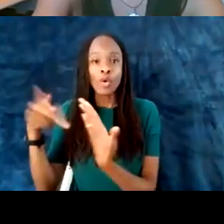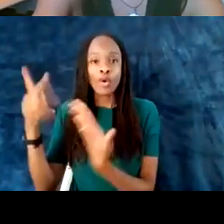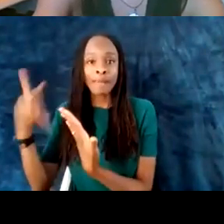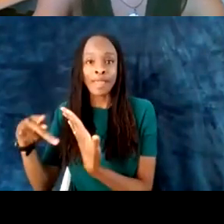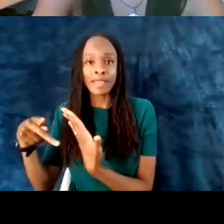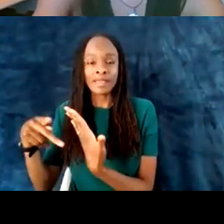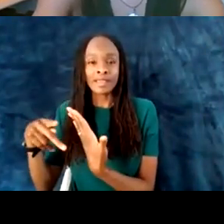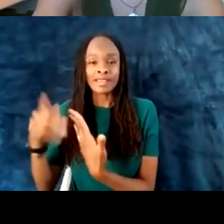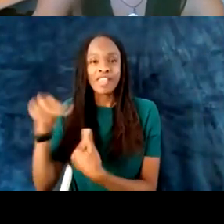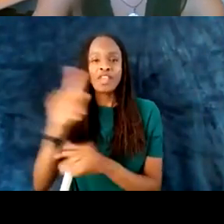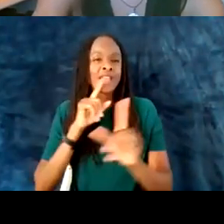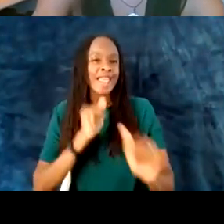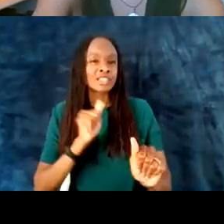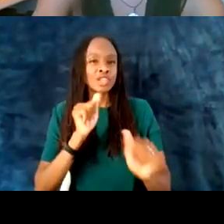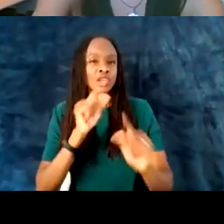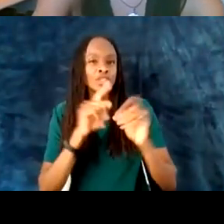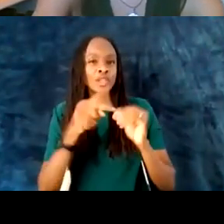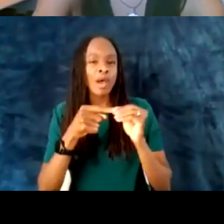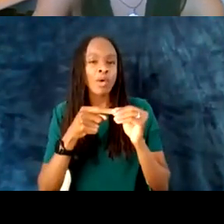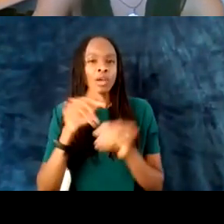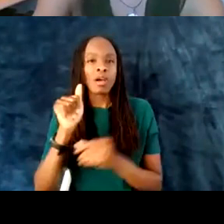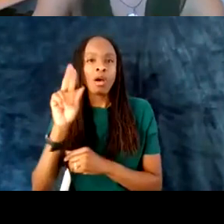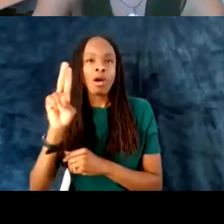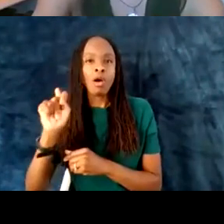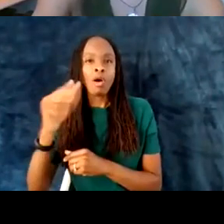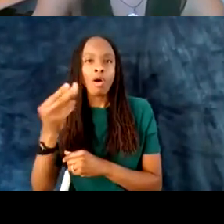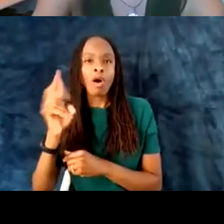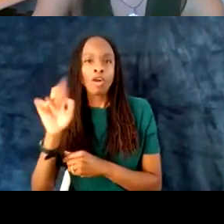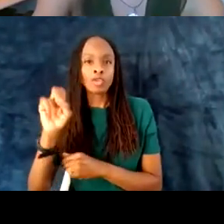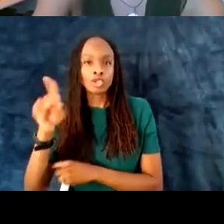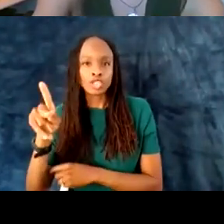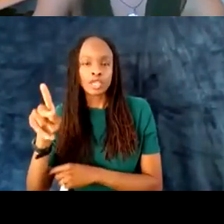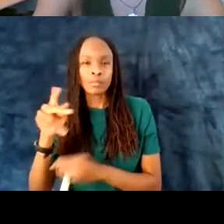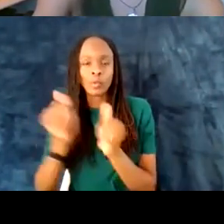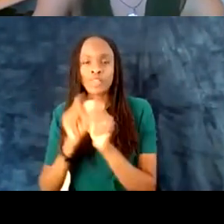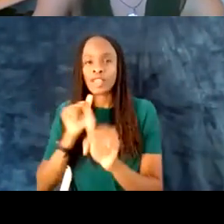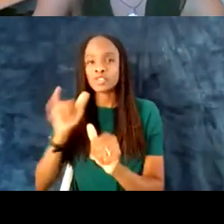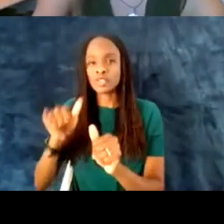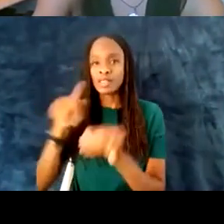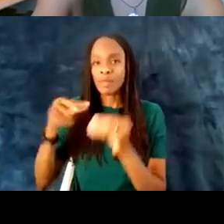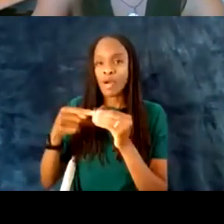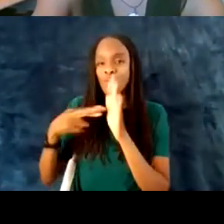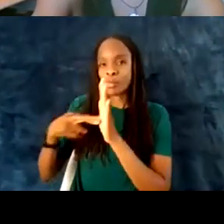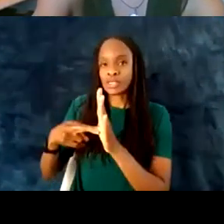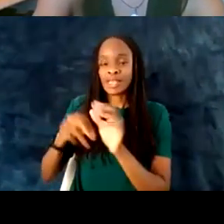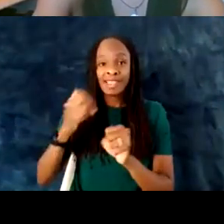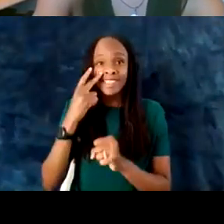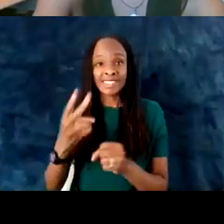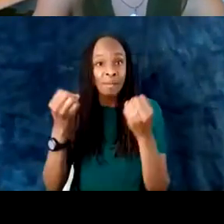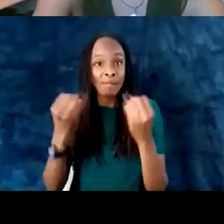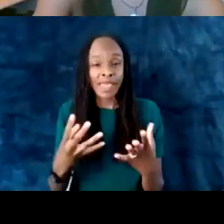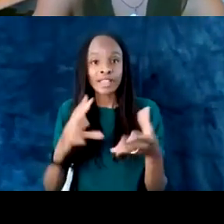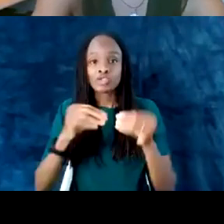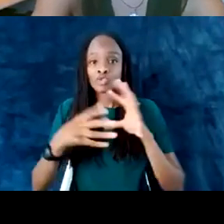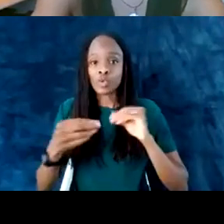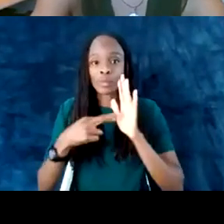They're answering a question about authorship with an answer that speaks to representation. We can see lots of stories represented.